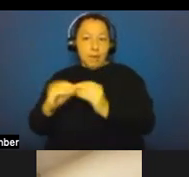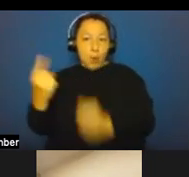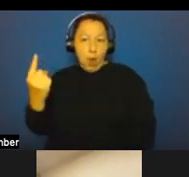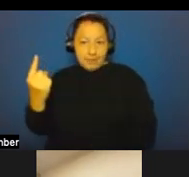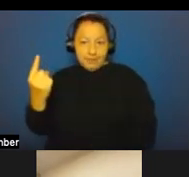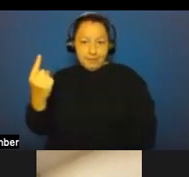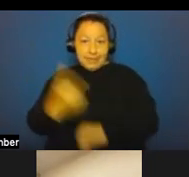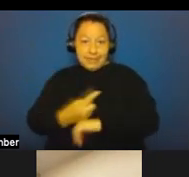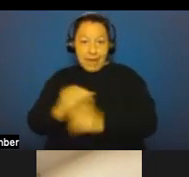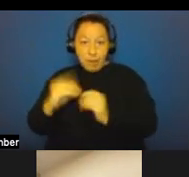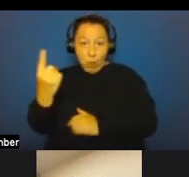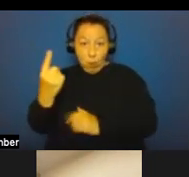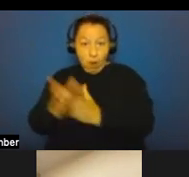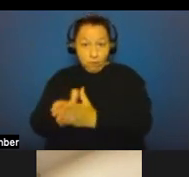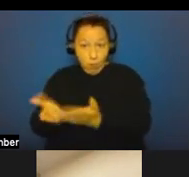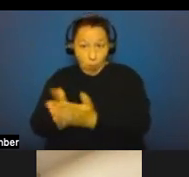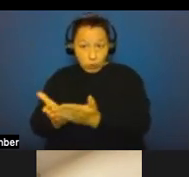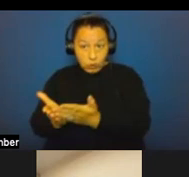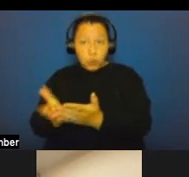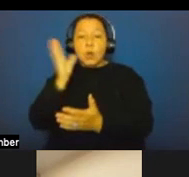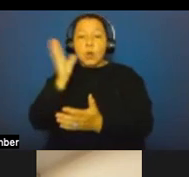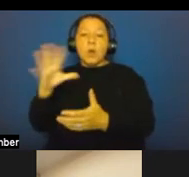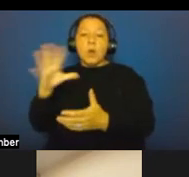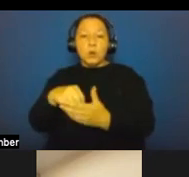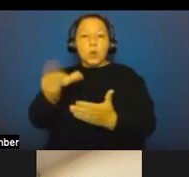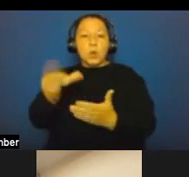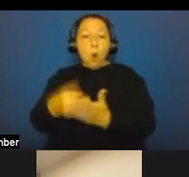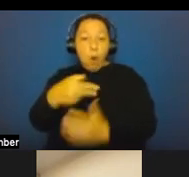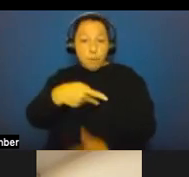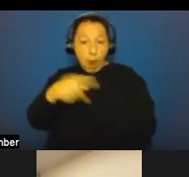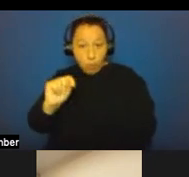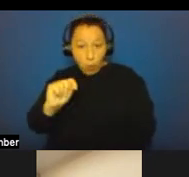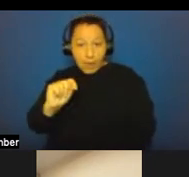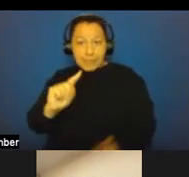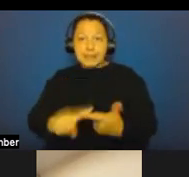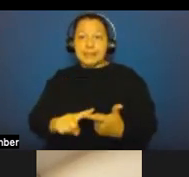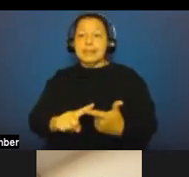folder is going to have all the PowerPoints, all the